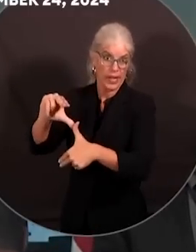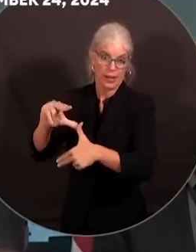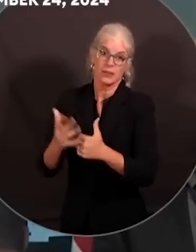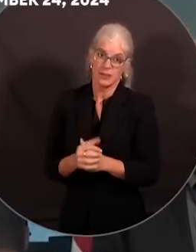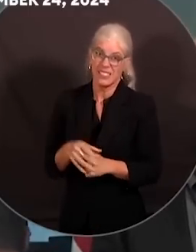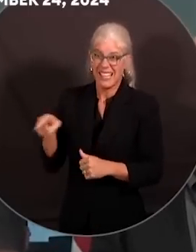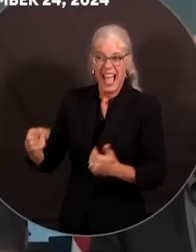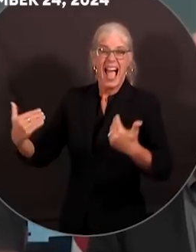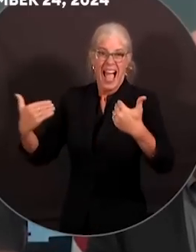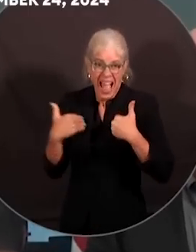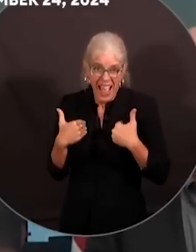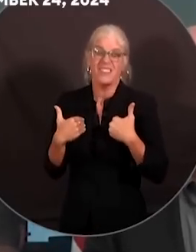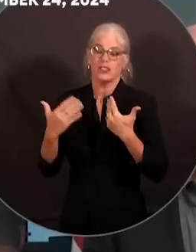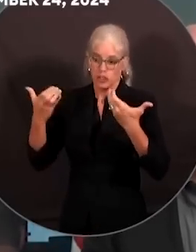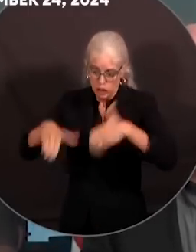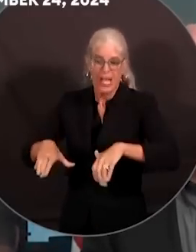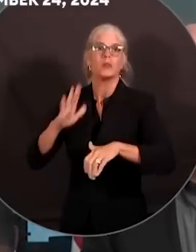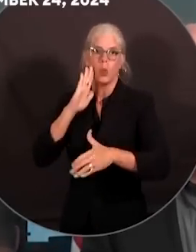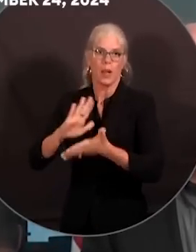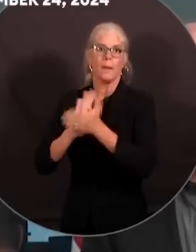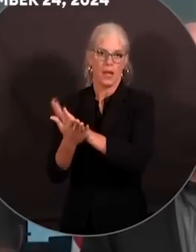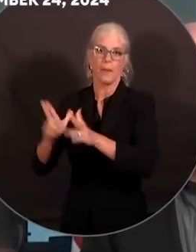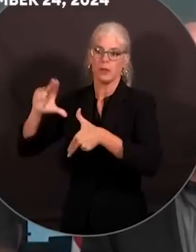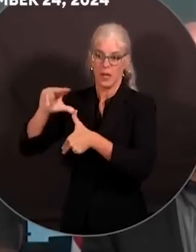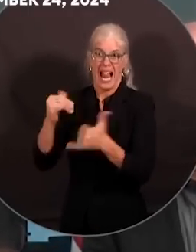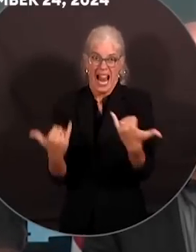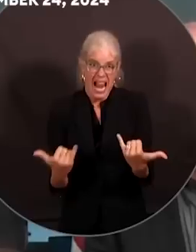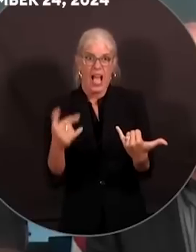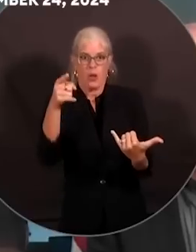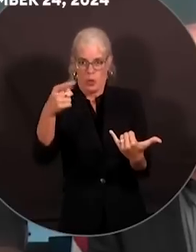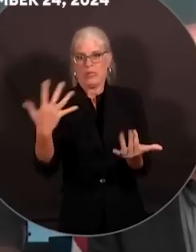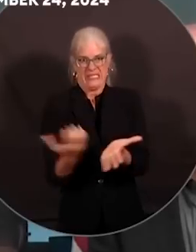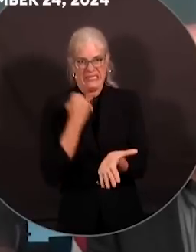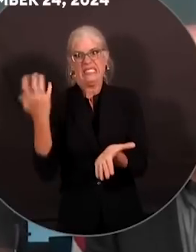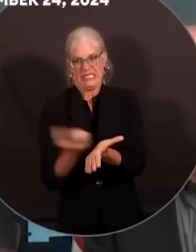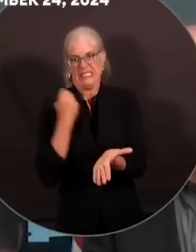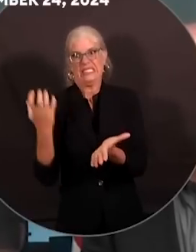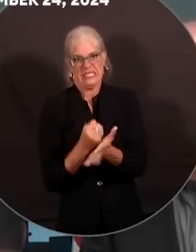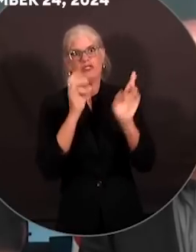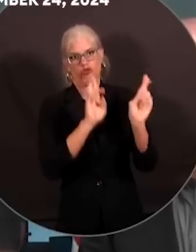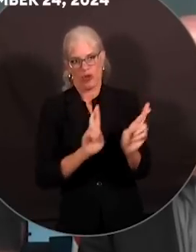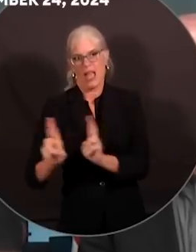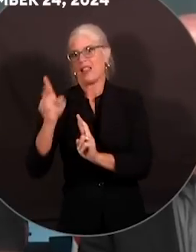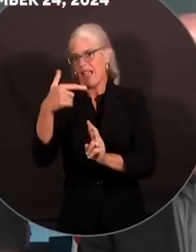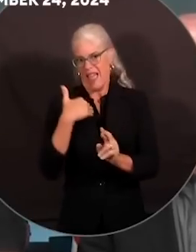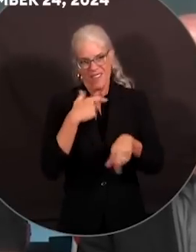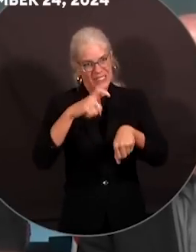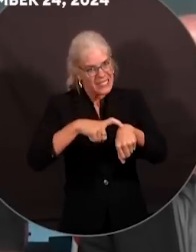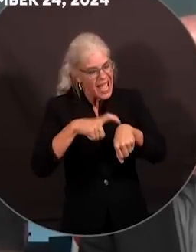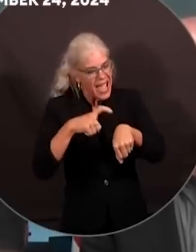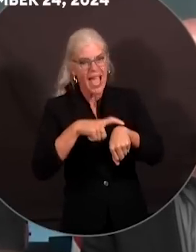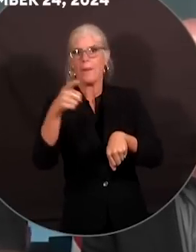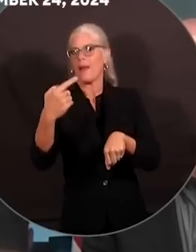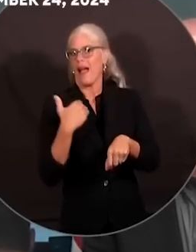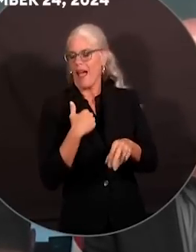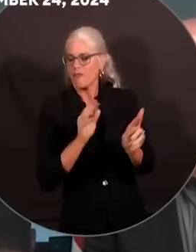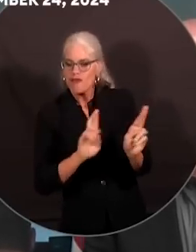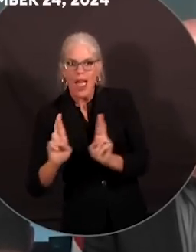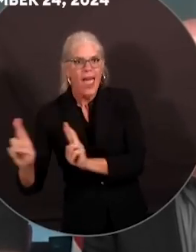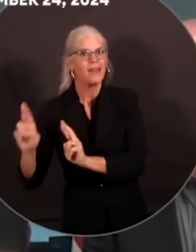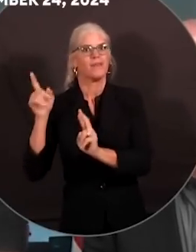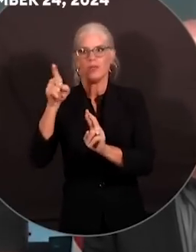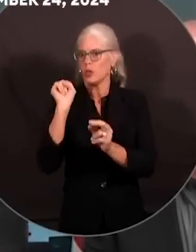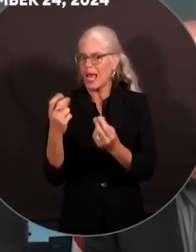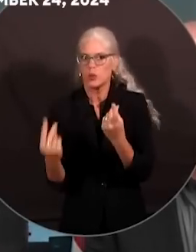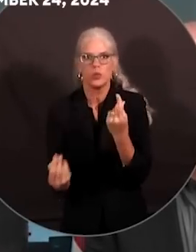really, really significant storm. So you have time to prepare, you have time to plan, you have time to take the action that you need to protect you and your